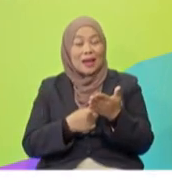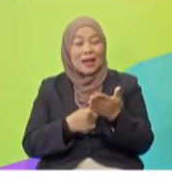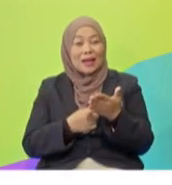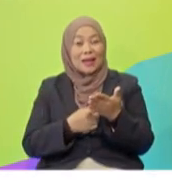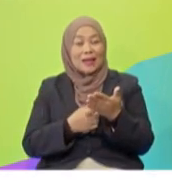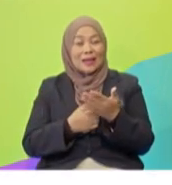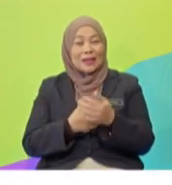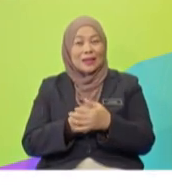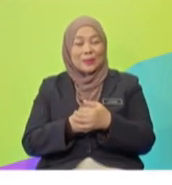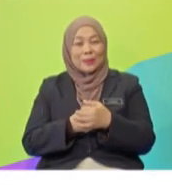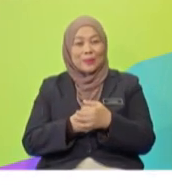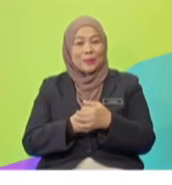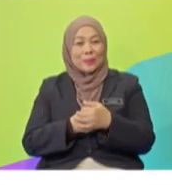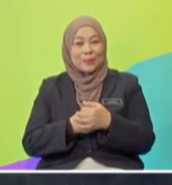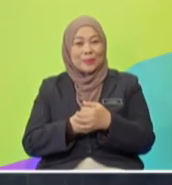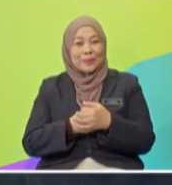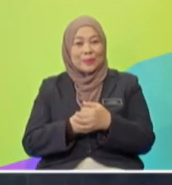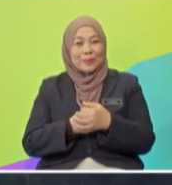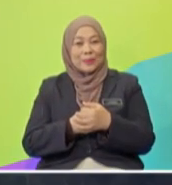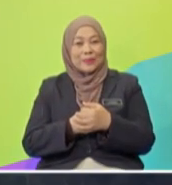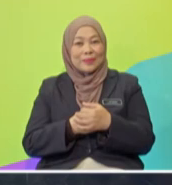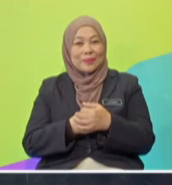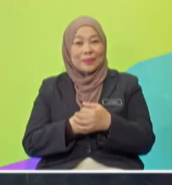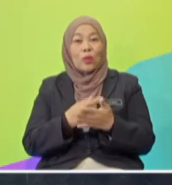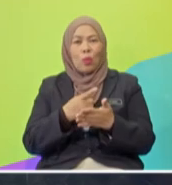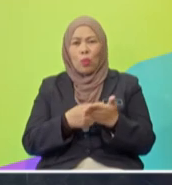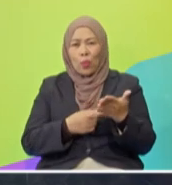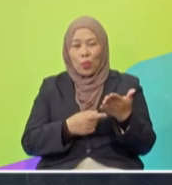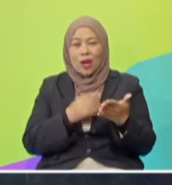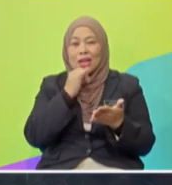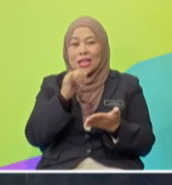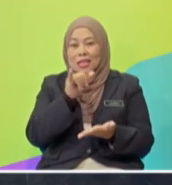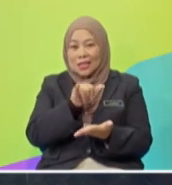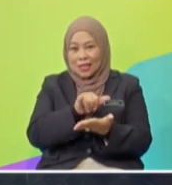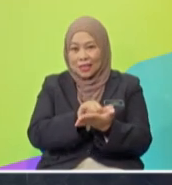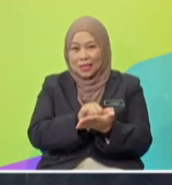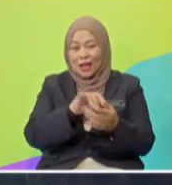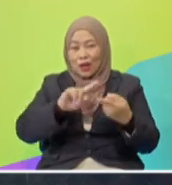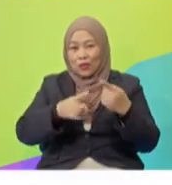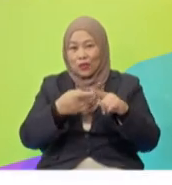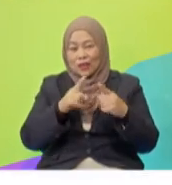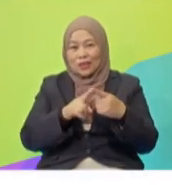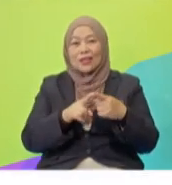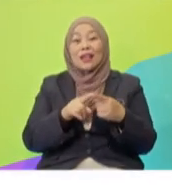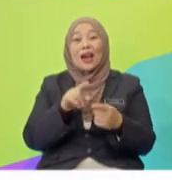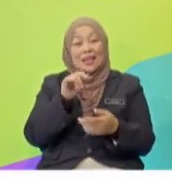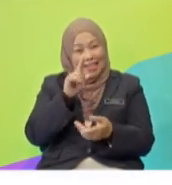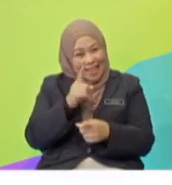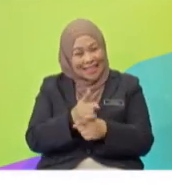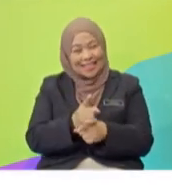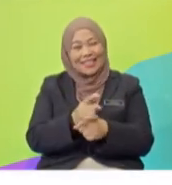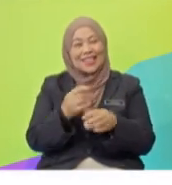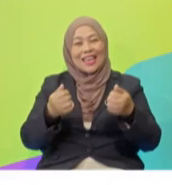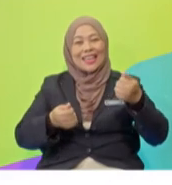No, the biggest one. Ooh. What is that, friends? Car, it's a car, teacher. Yes, it's a